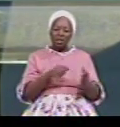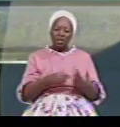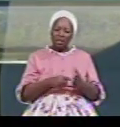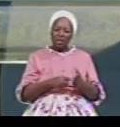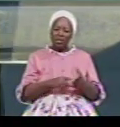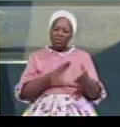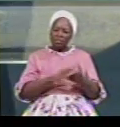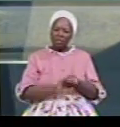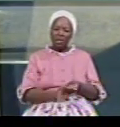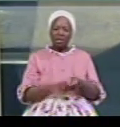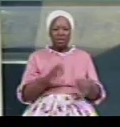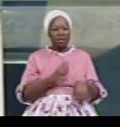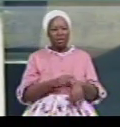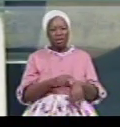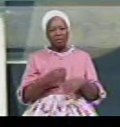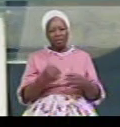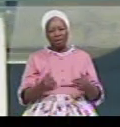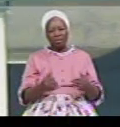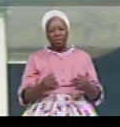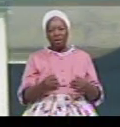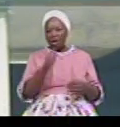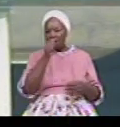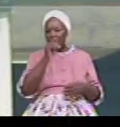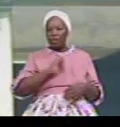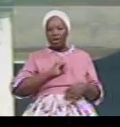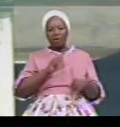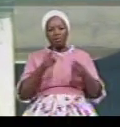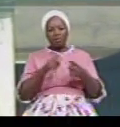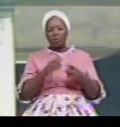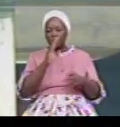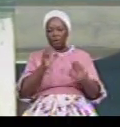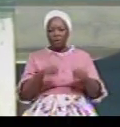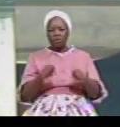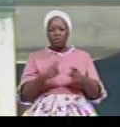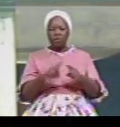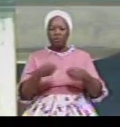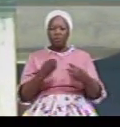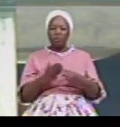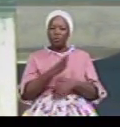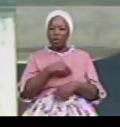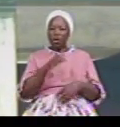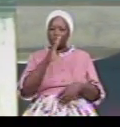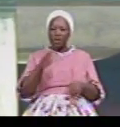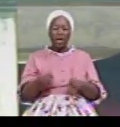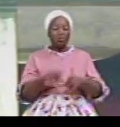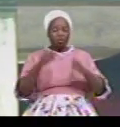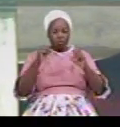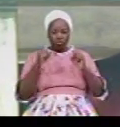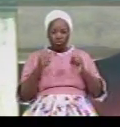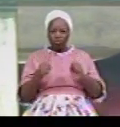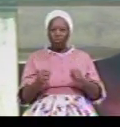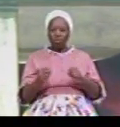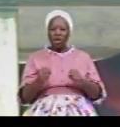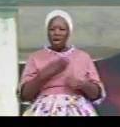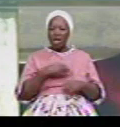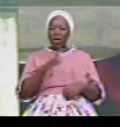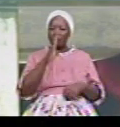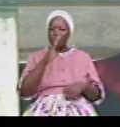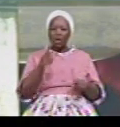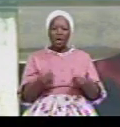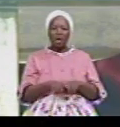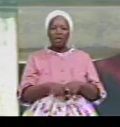stage, am I going to be able to pull through and be as strong and be as